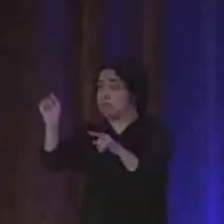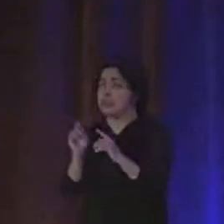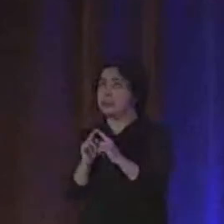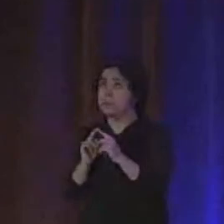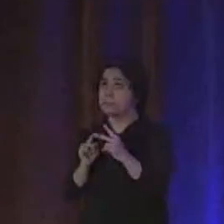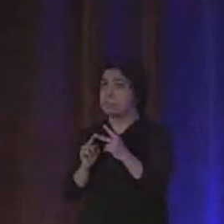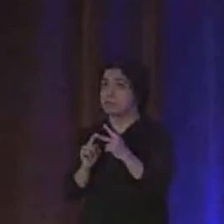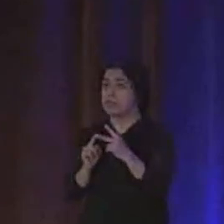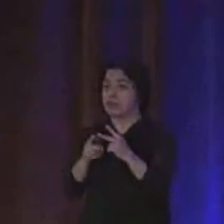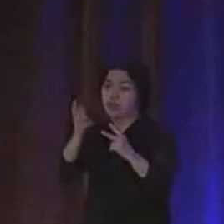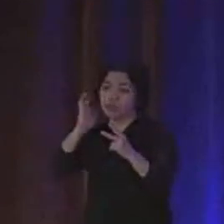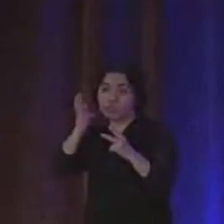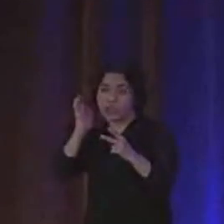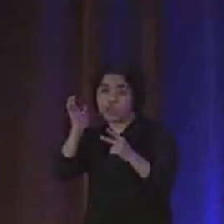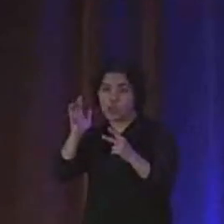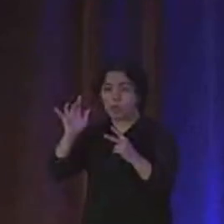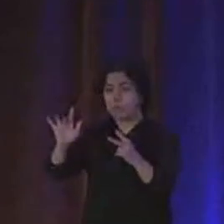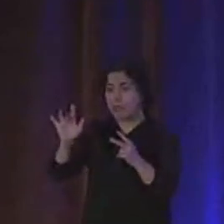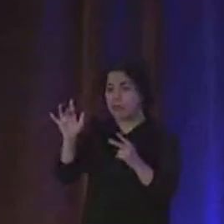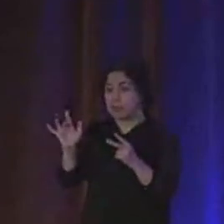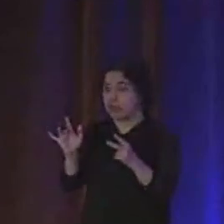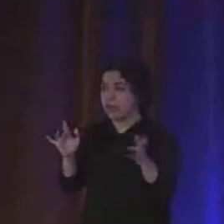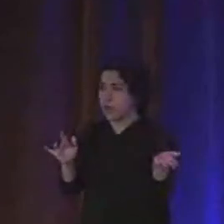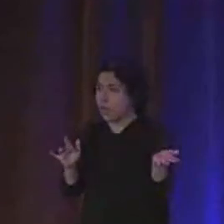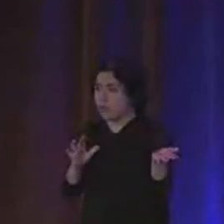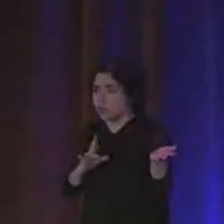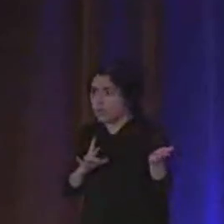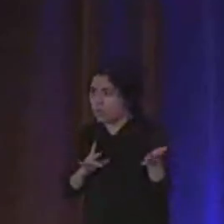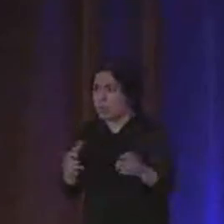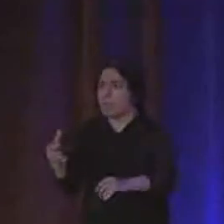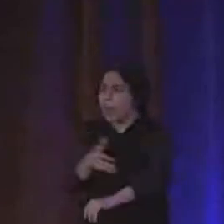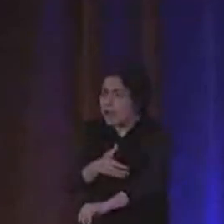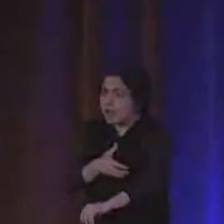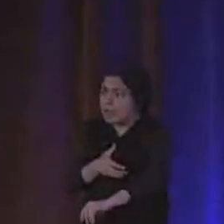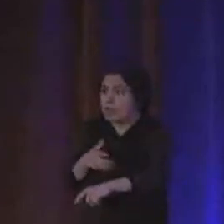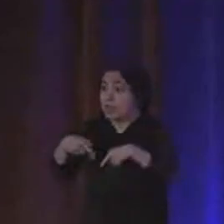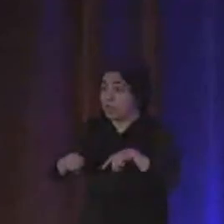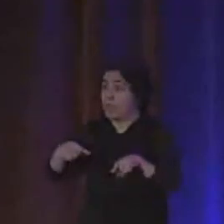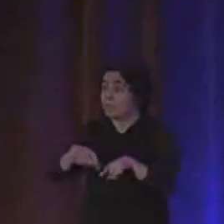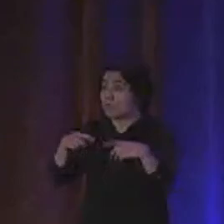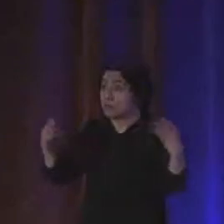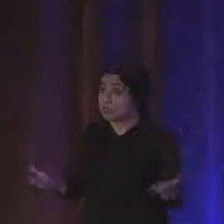radio button. This could be really cool. This could be really powerful. And while we're here,